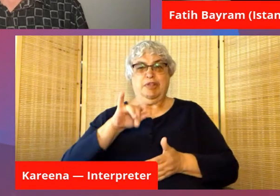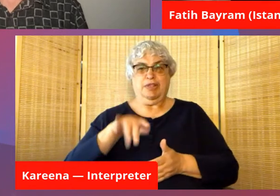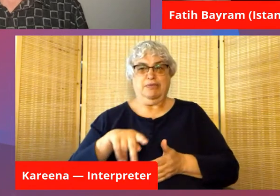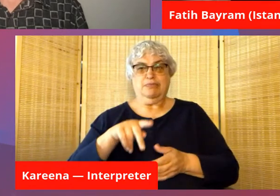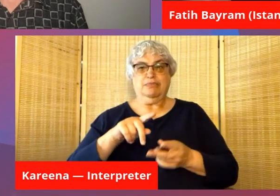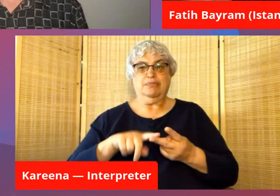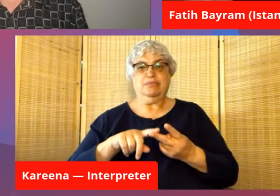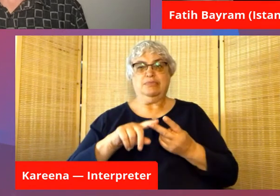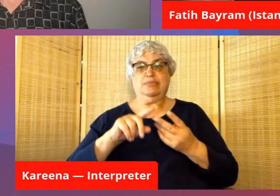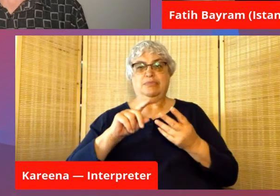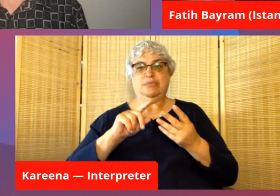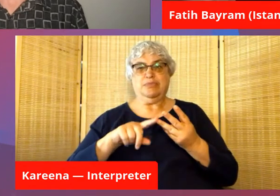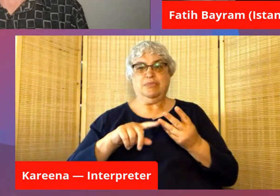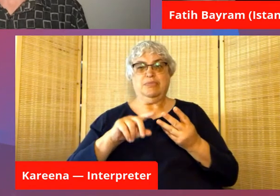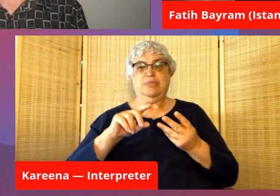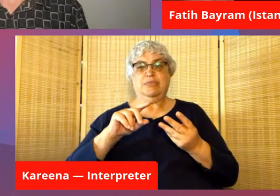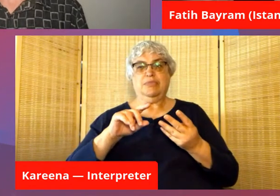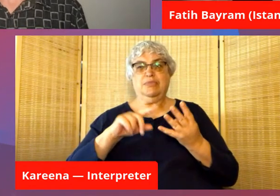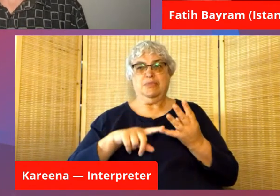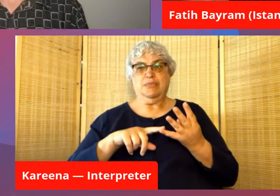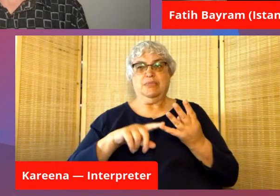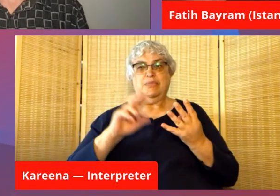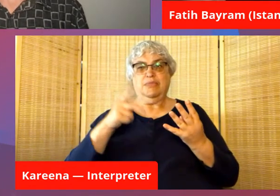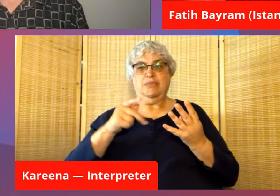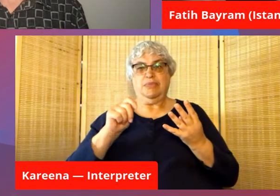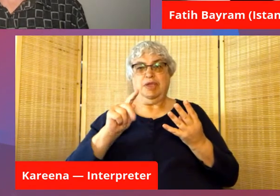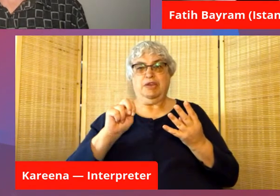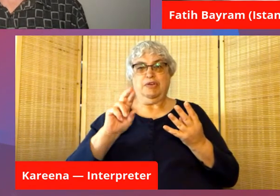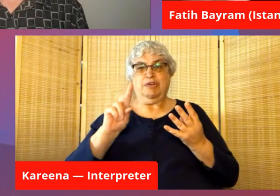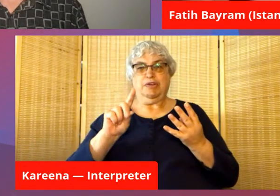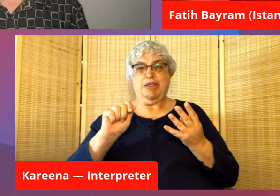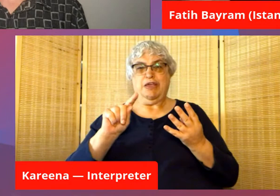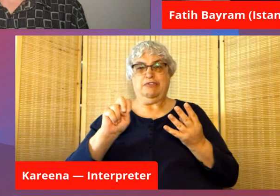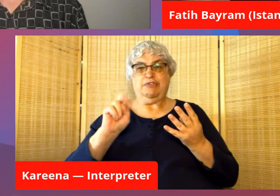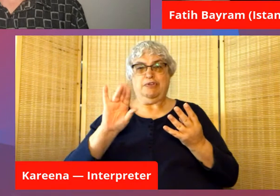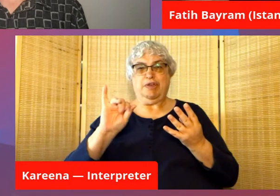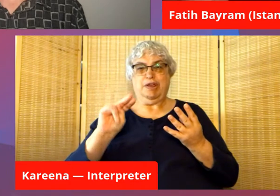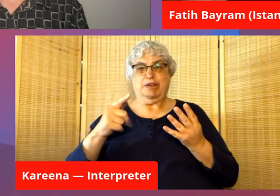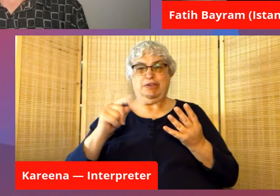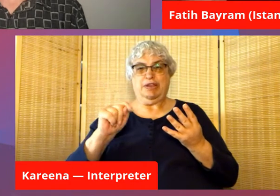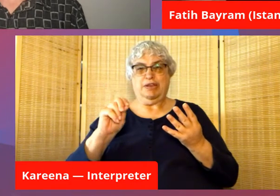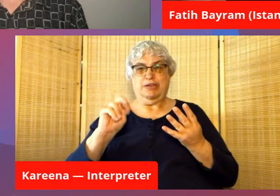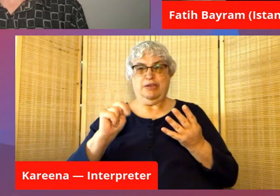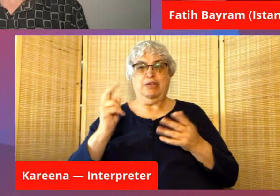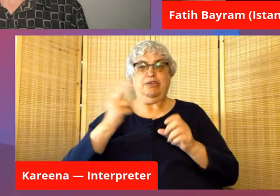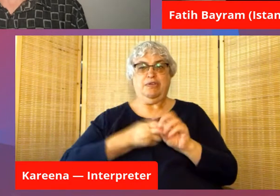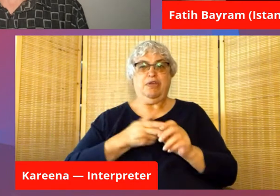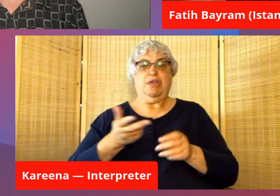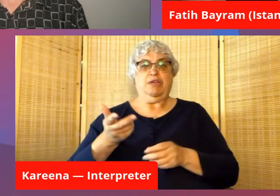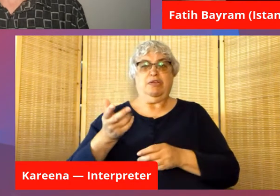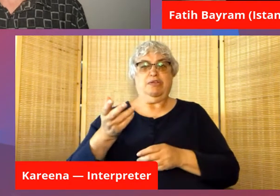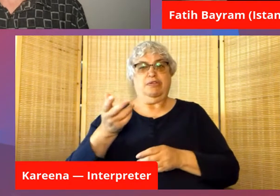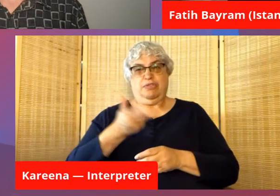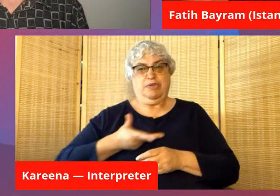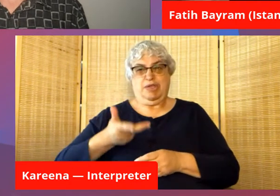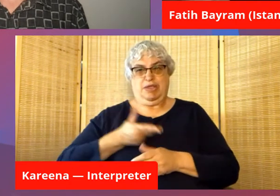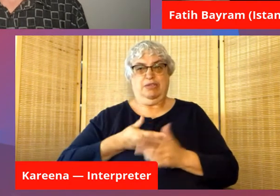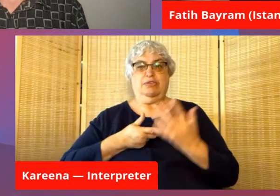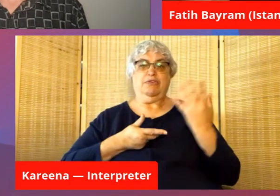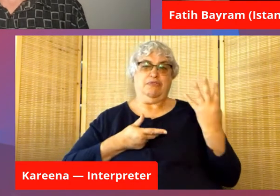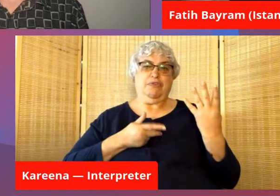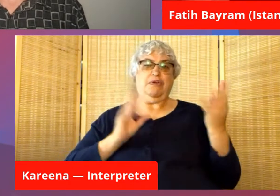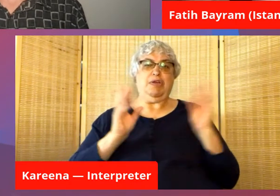Umut Yashmut, Ian Kensalar, and Peter Deverington has joined the Istanbul Trio there for that